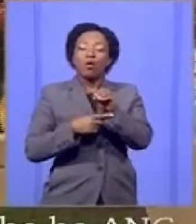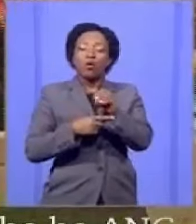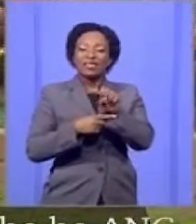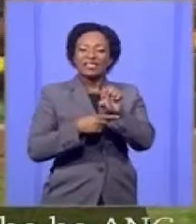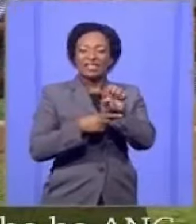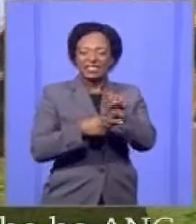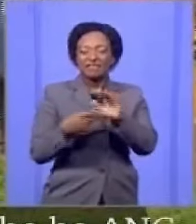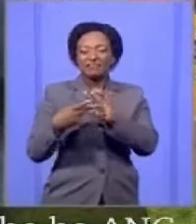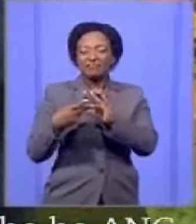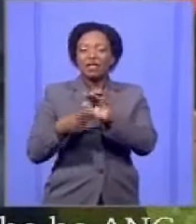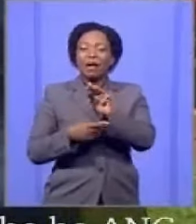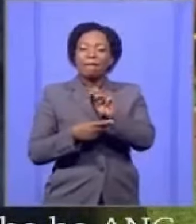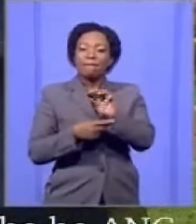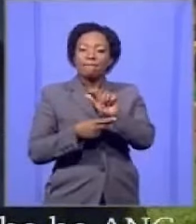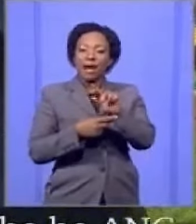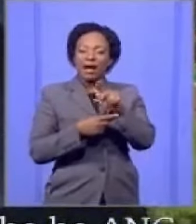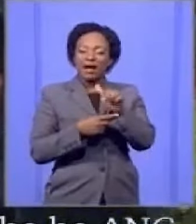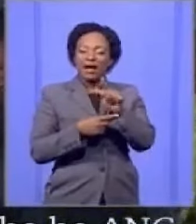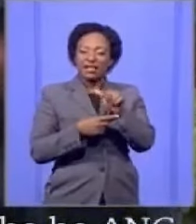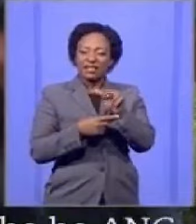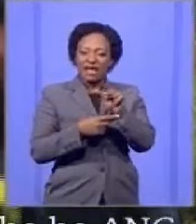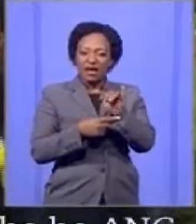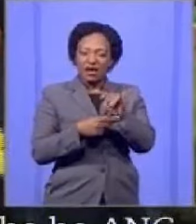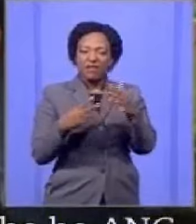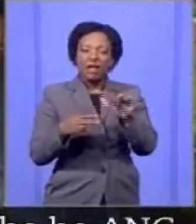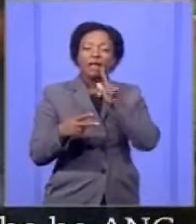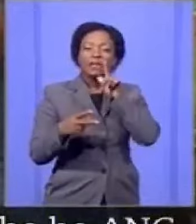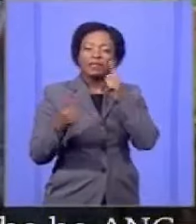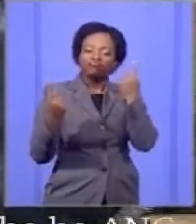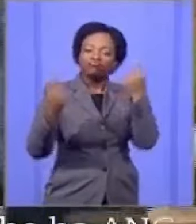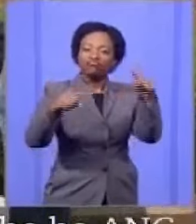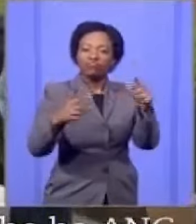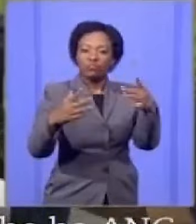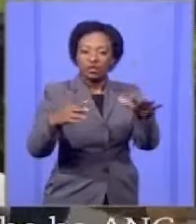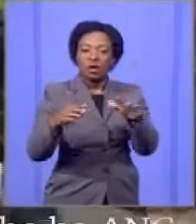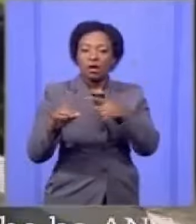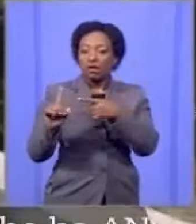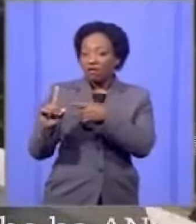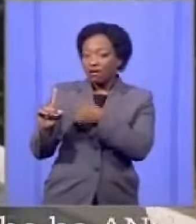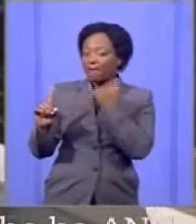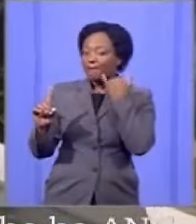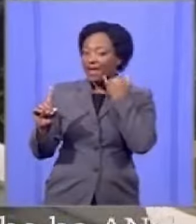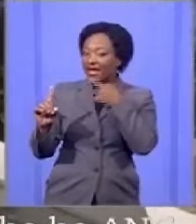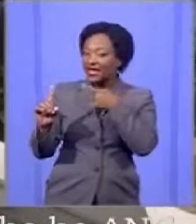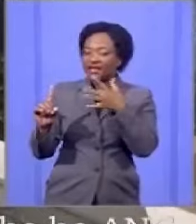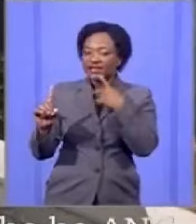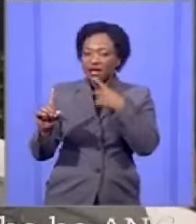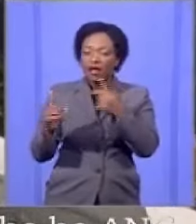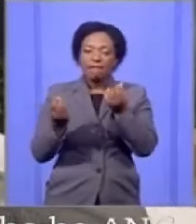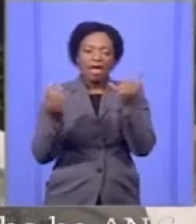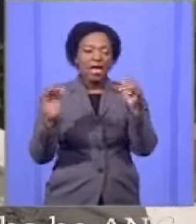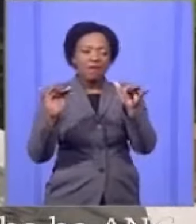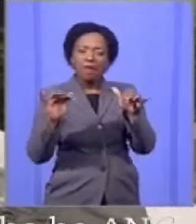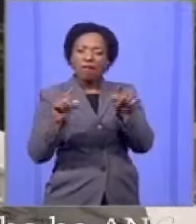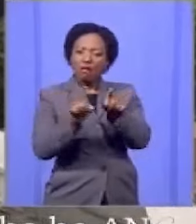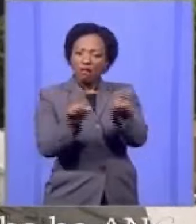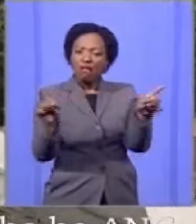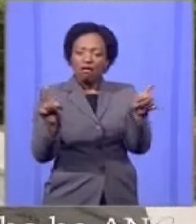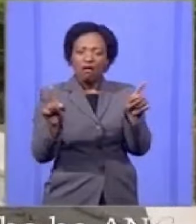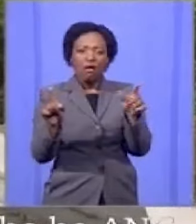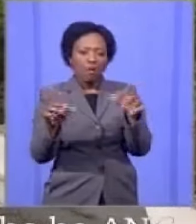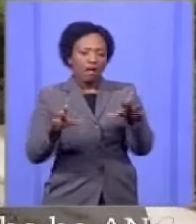kwa Pietermaritzburg. Fa a na le mo letsholong, Mbeki o rile bontsi jwa batho ba profense e bo tla dumela molaetsa